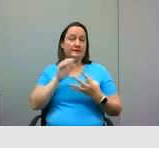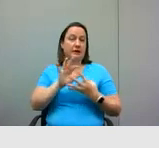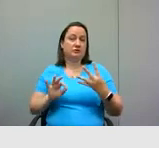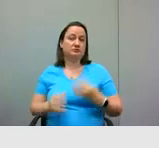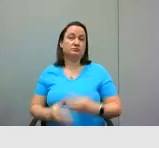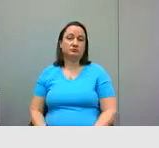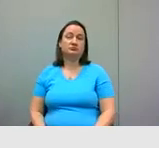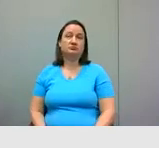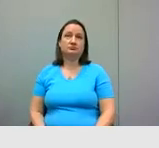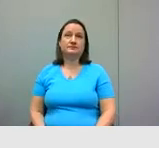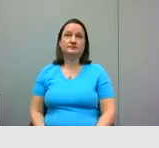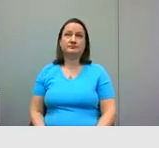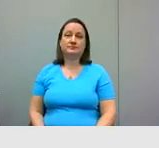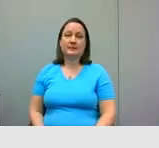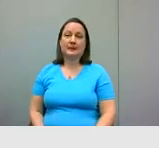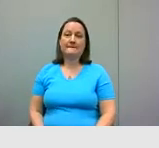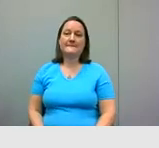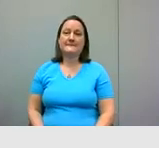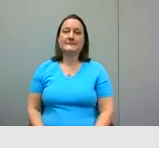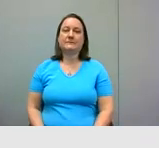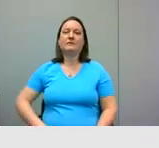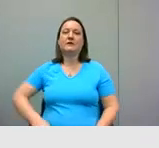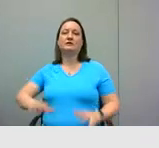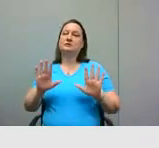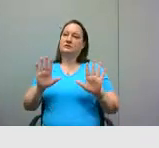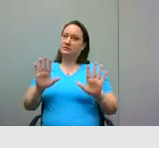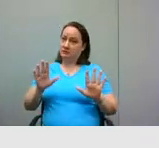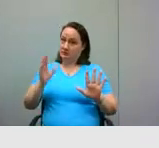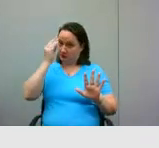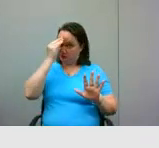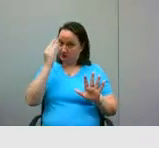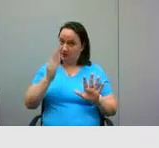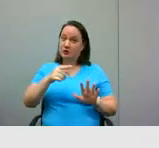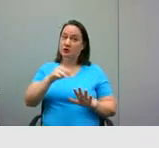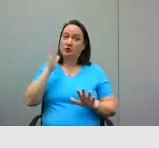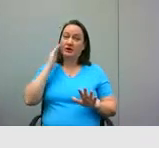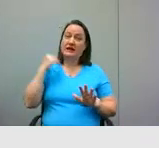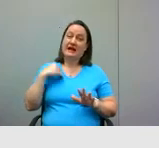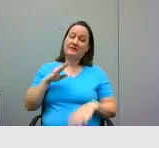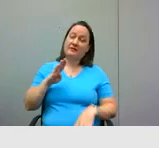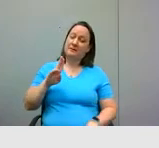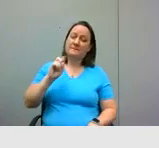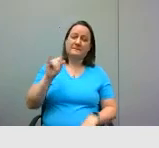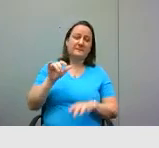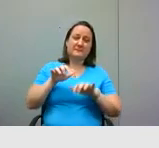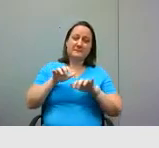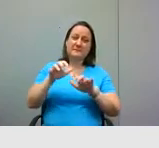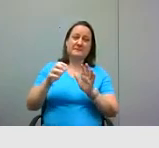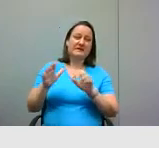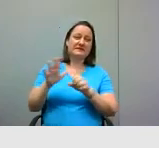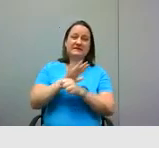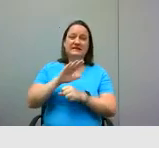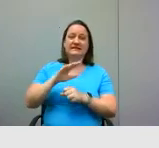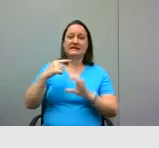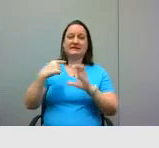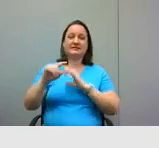option. So look for a really busy inbox today